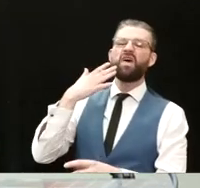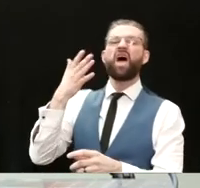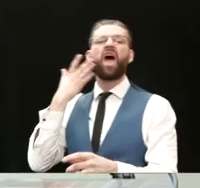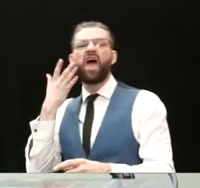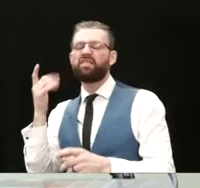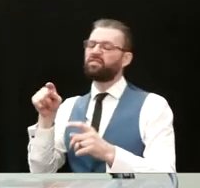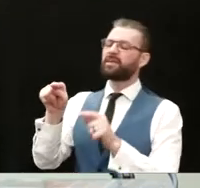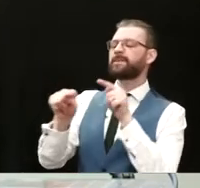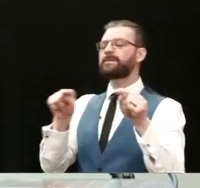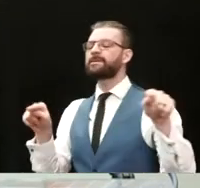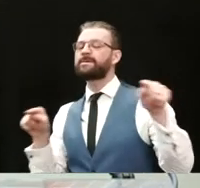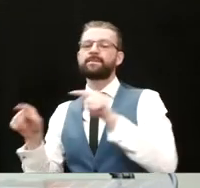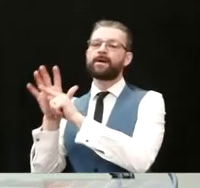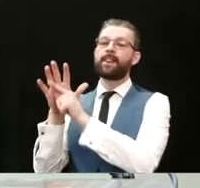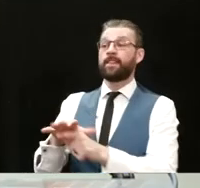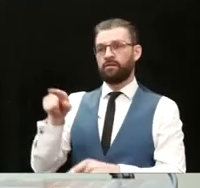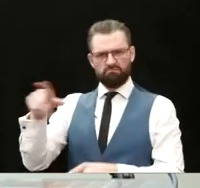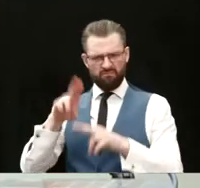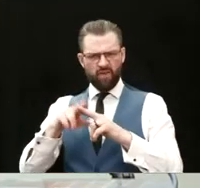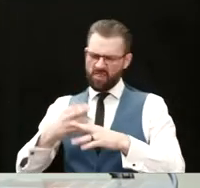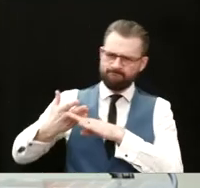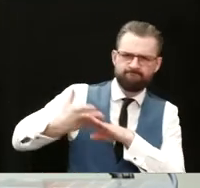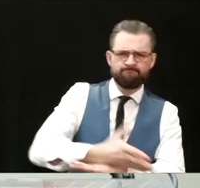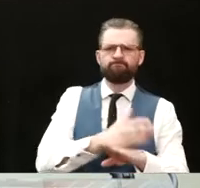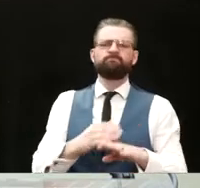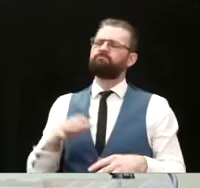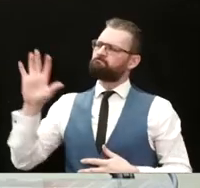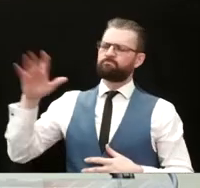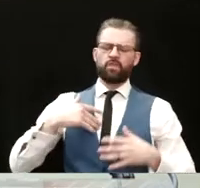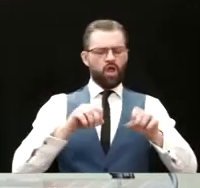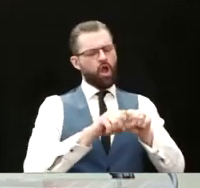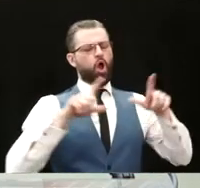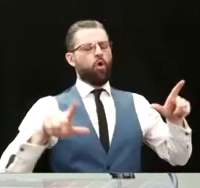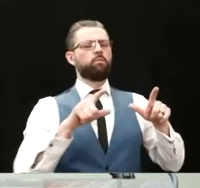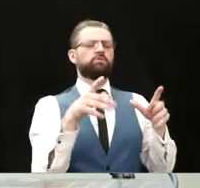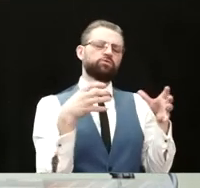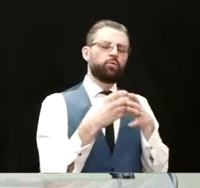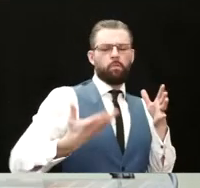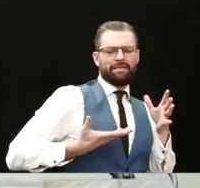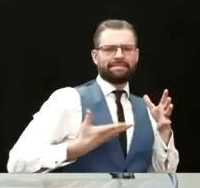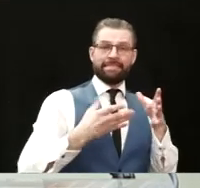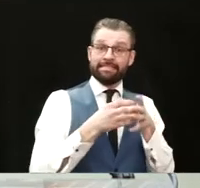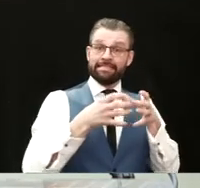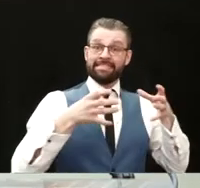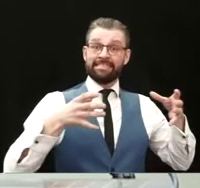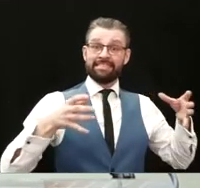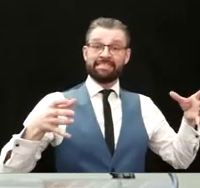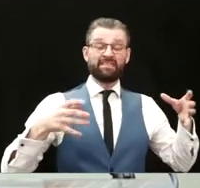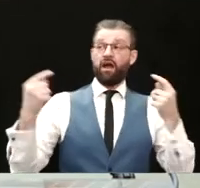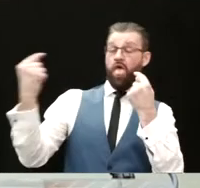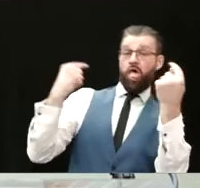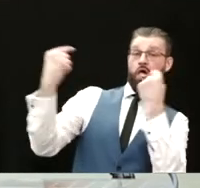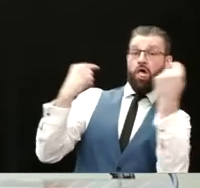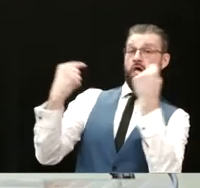lines. He was industrious. He opened small business and he thrived until we were harassed